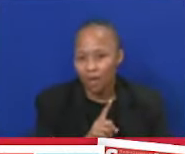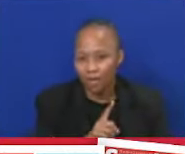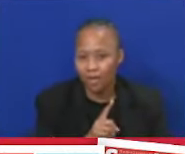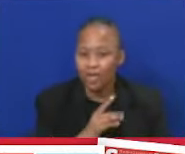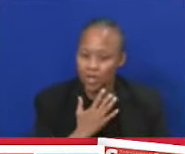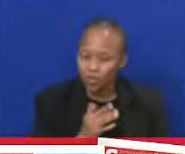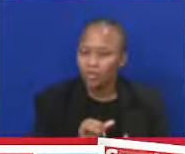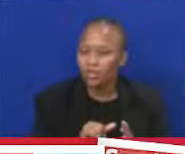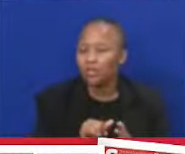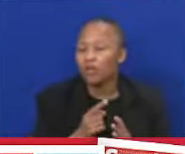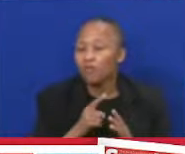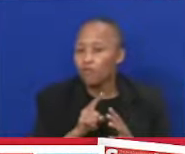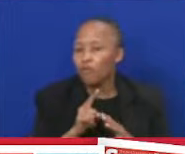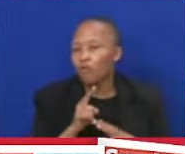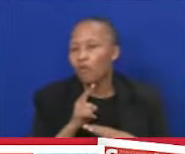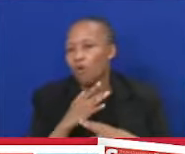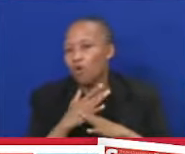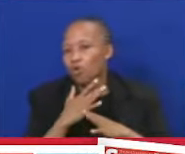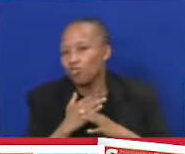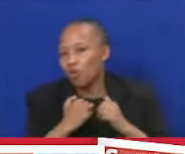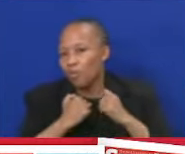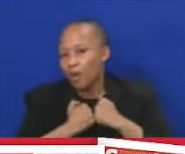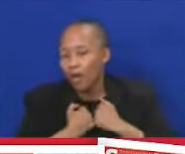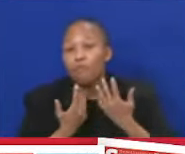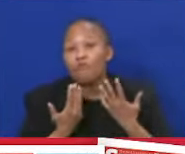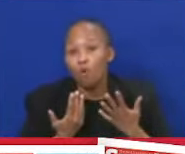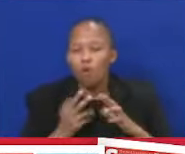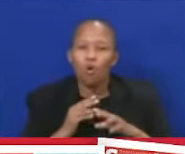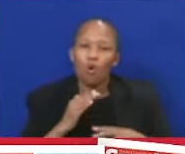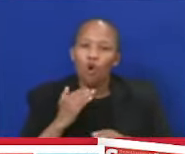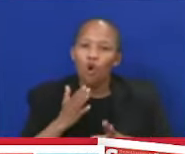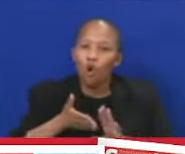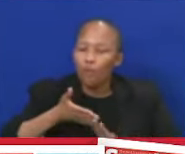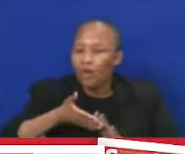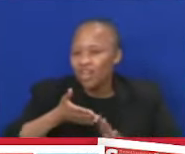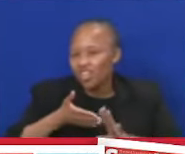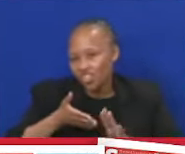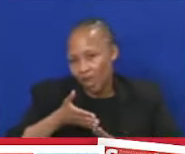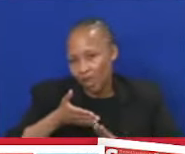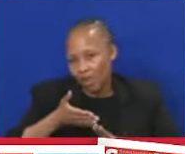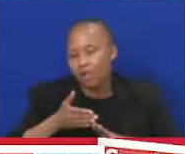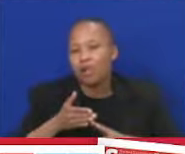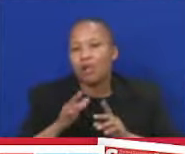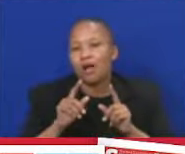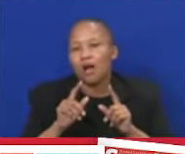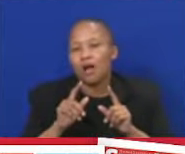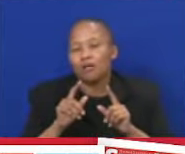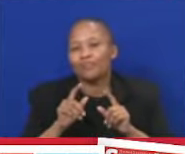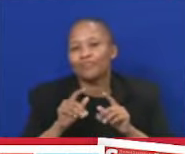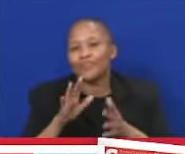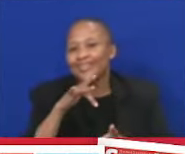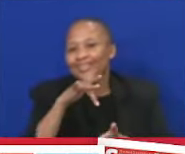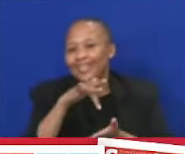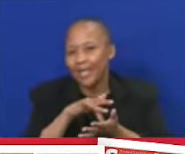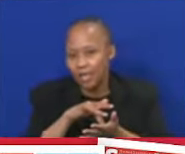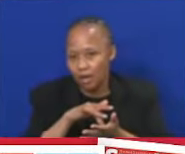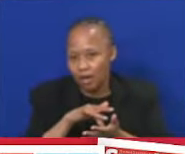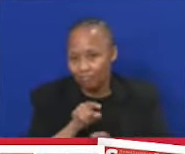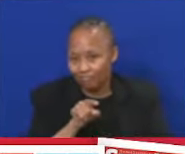Area Joint Operational Center, and the tech job is an operational, tactical joint operational